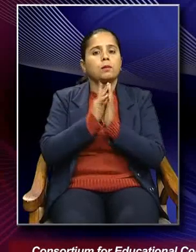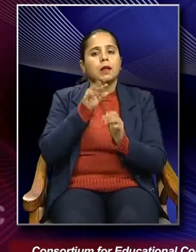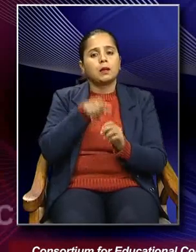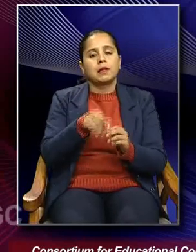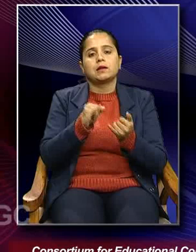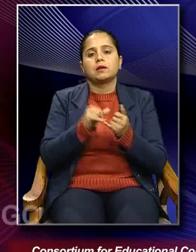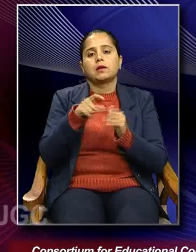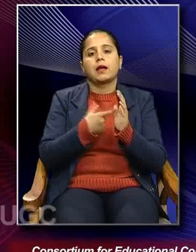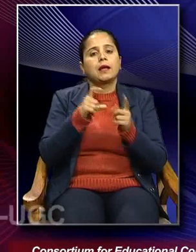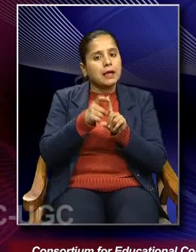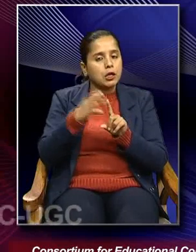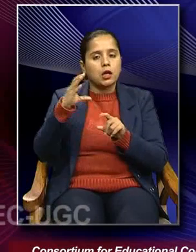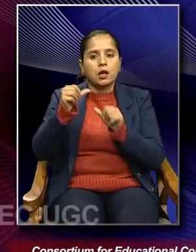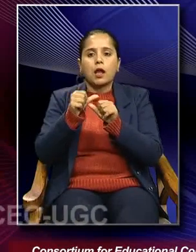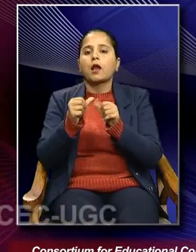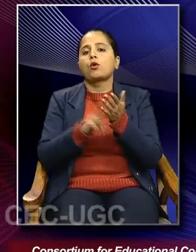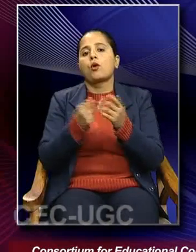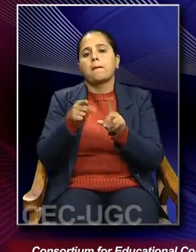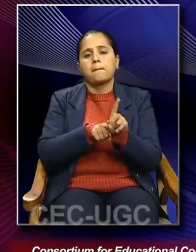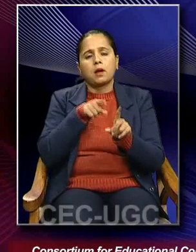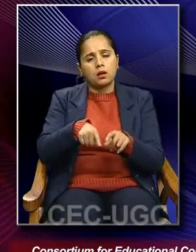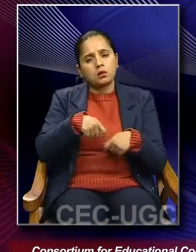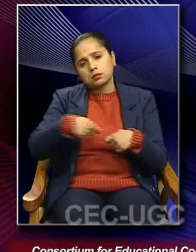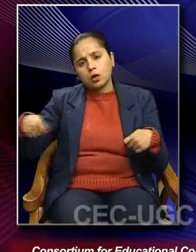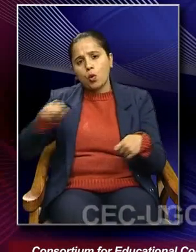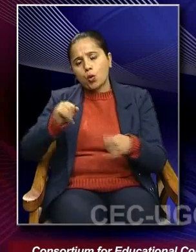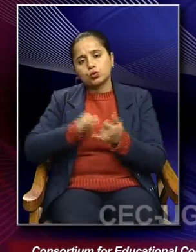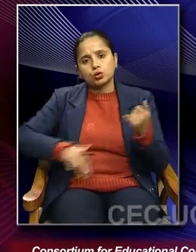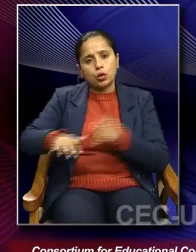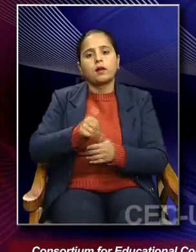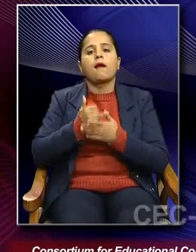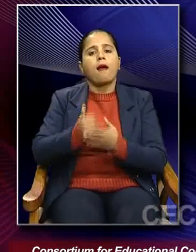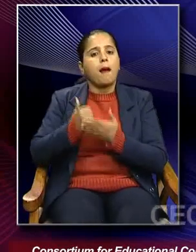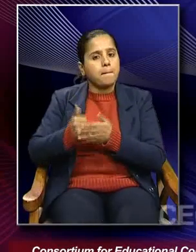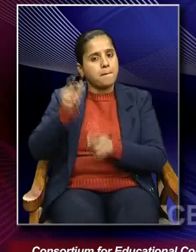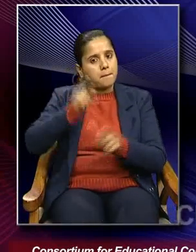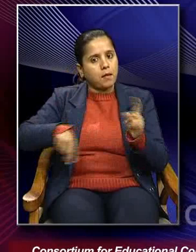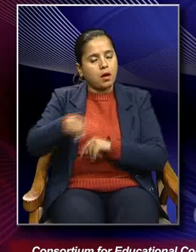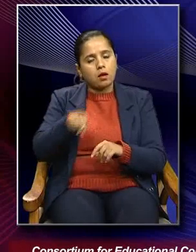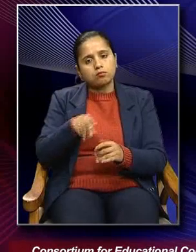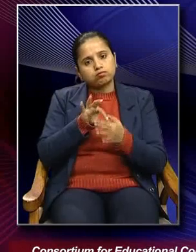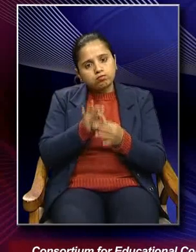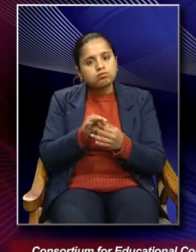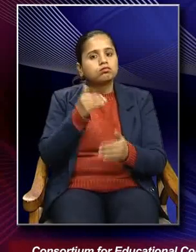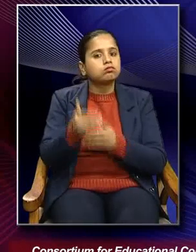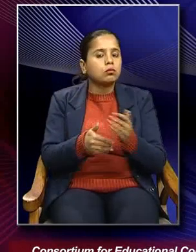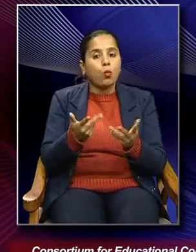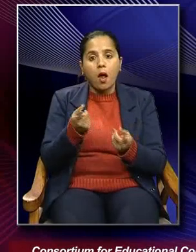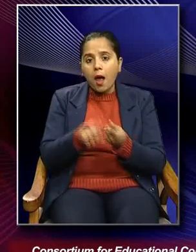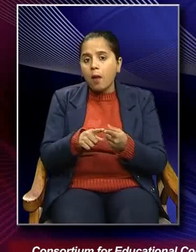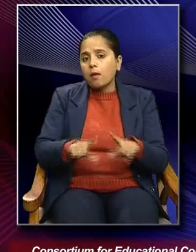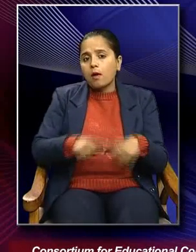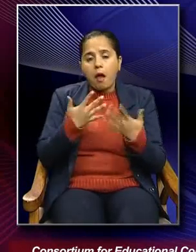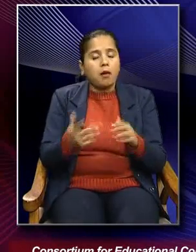sacred canopy stretching over society and helping people to cope with the uncertainties of